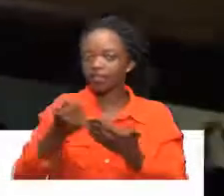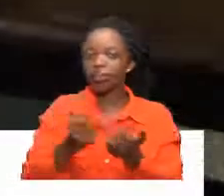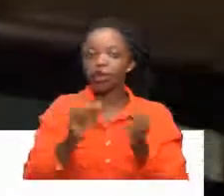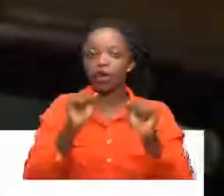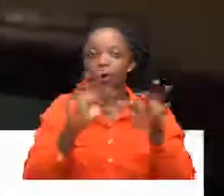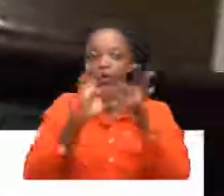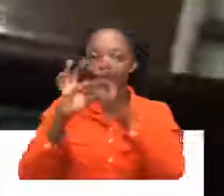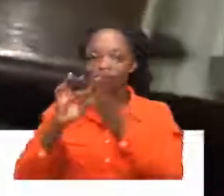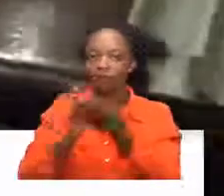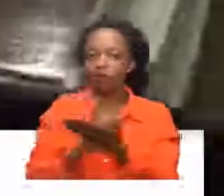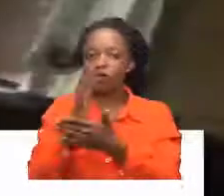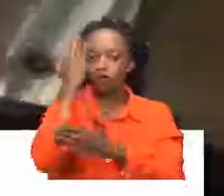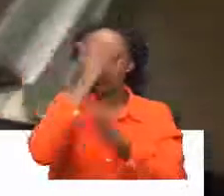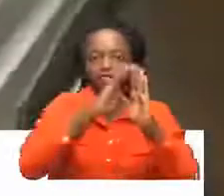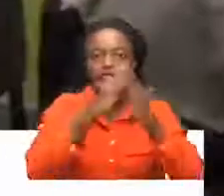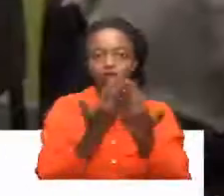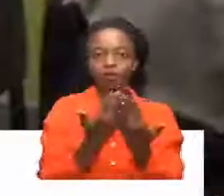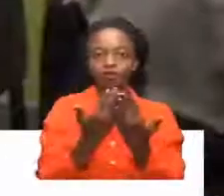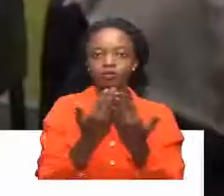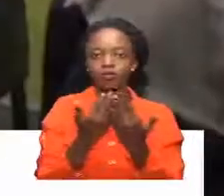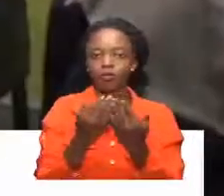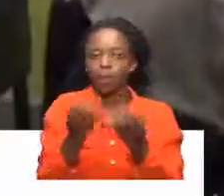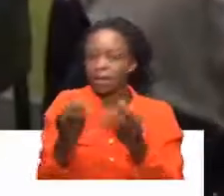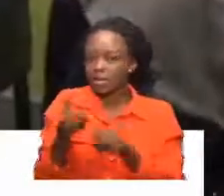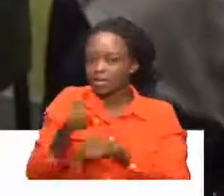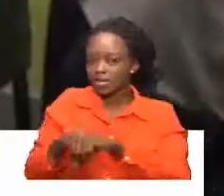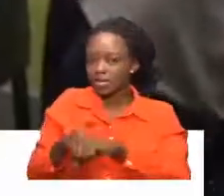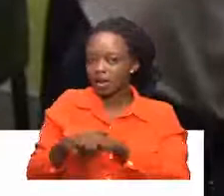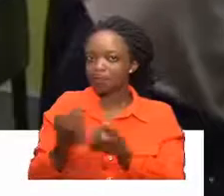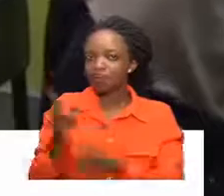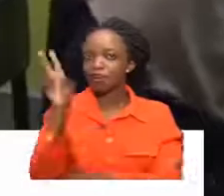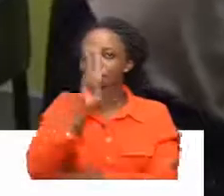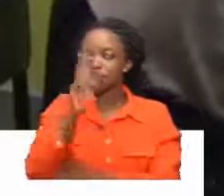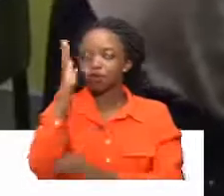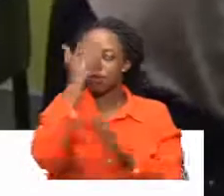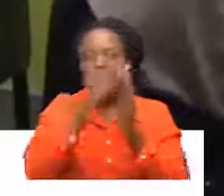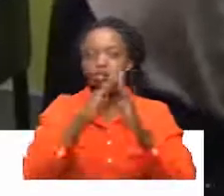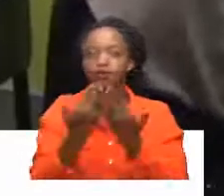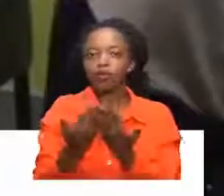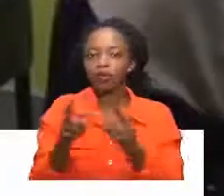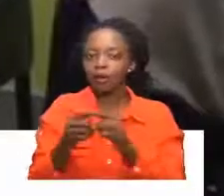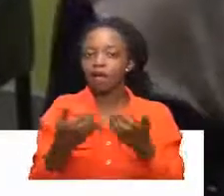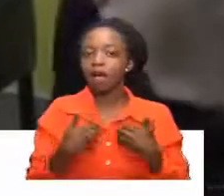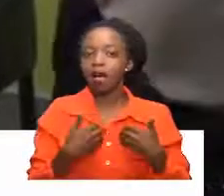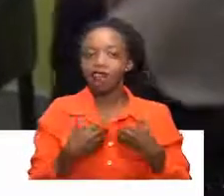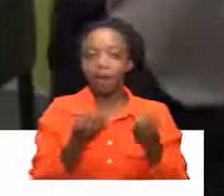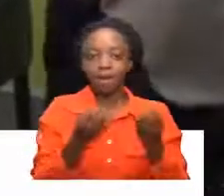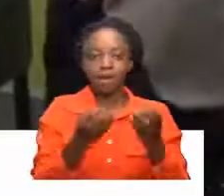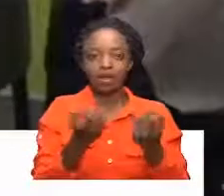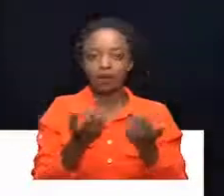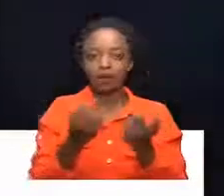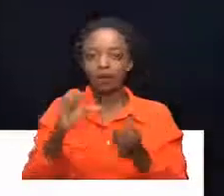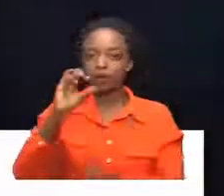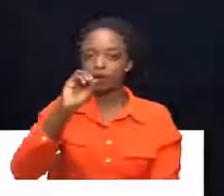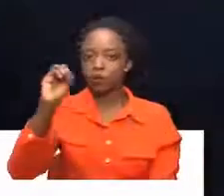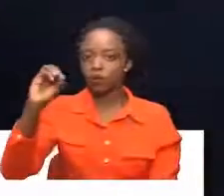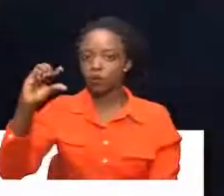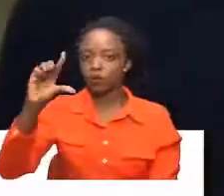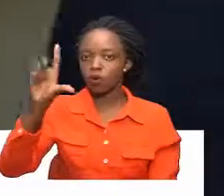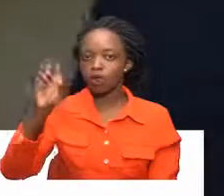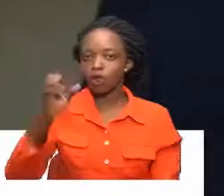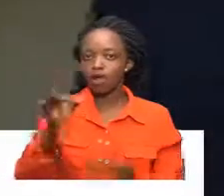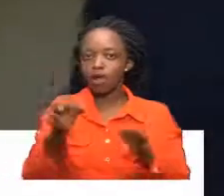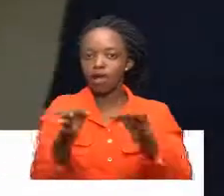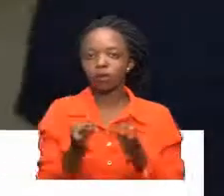from Facebook or Google. Because most of the times many of us we use Facebook and we all have like some of us have the Google accounts. Vile vile